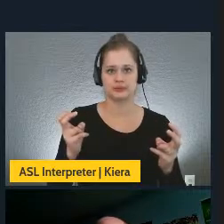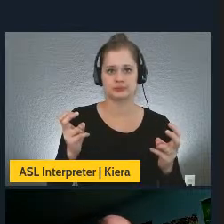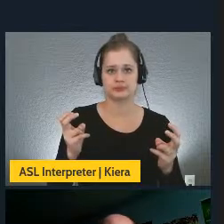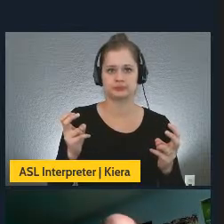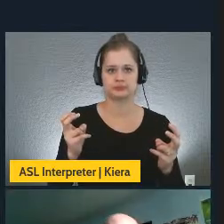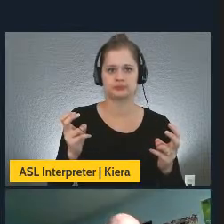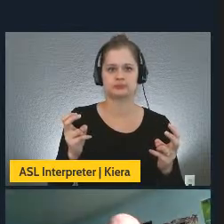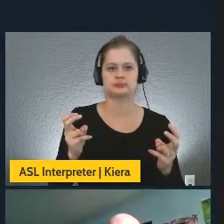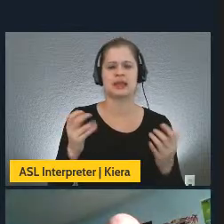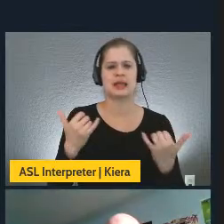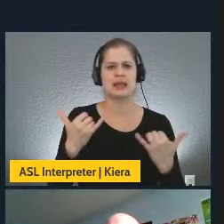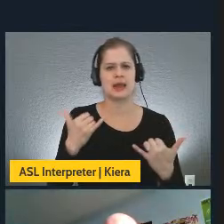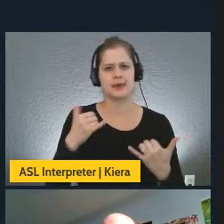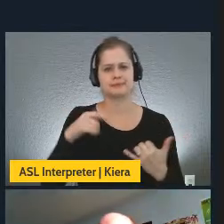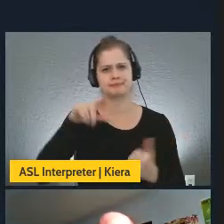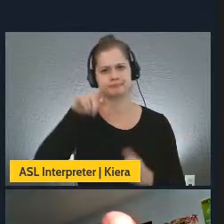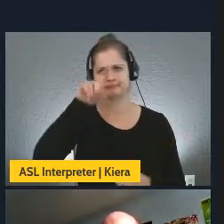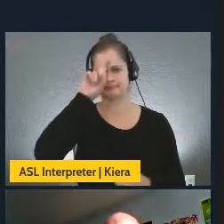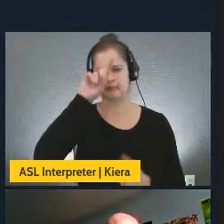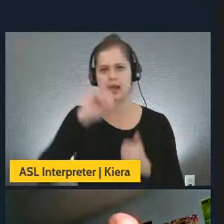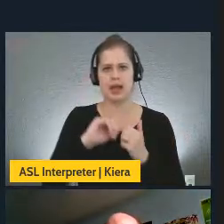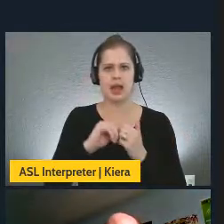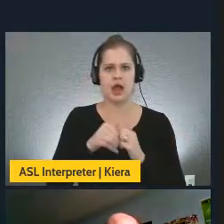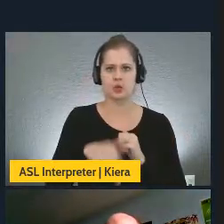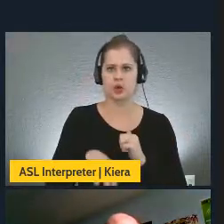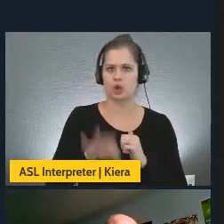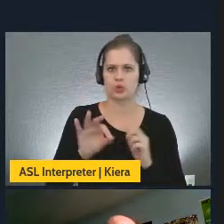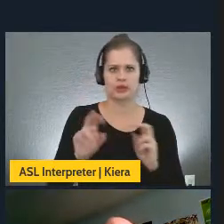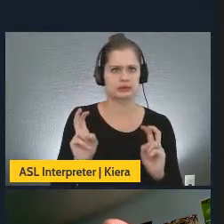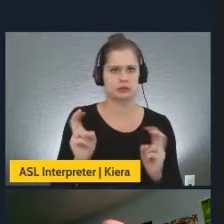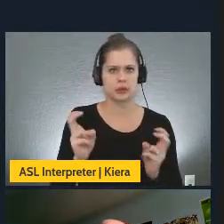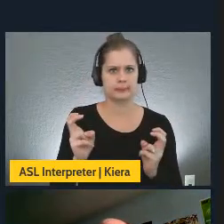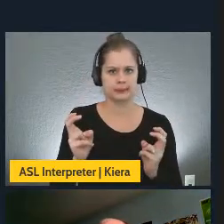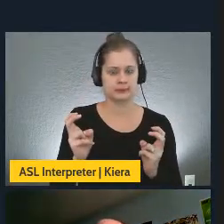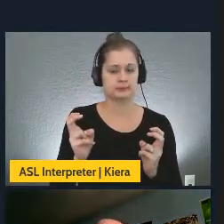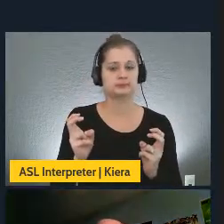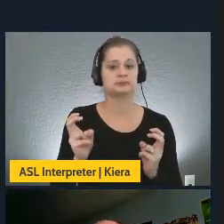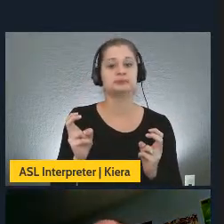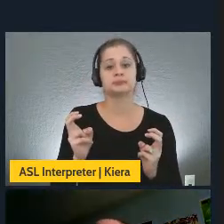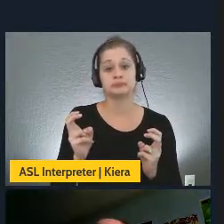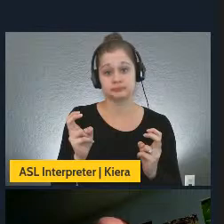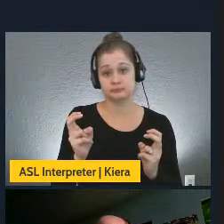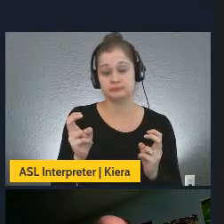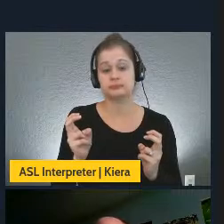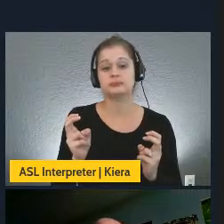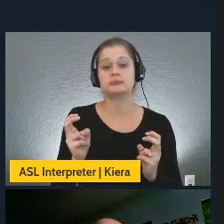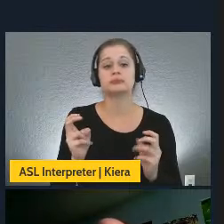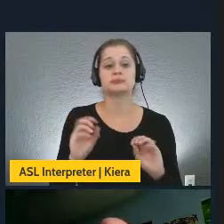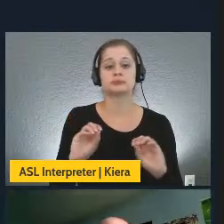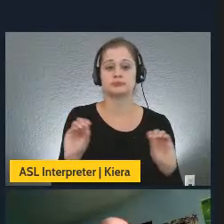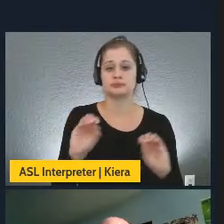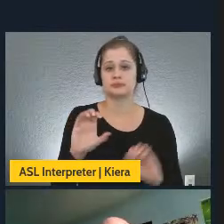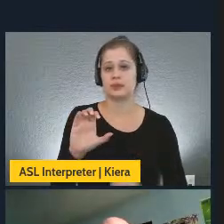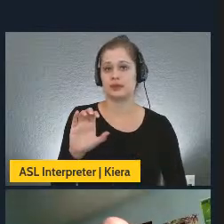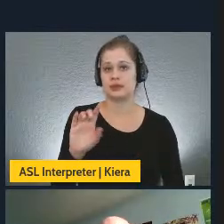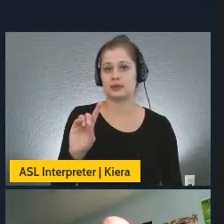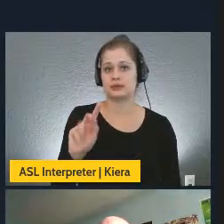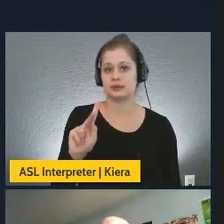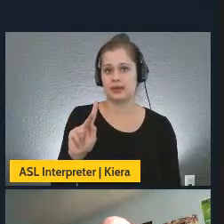raises the question of how do you locate the topic? We've not got any CDK outputs.